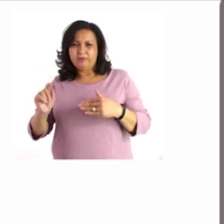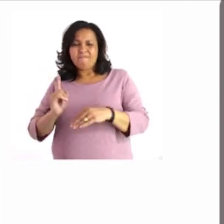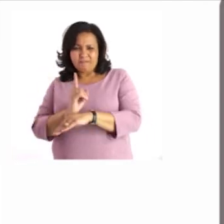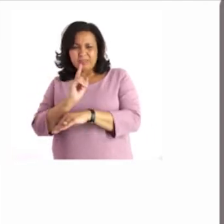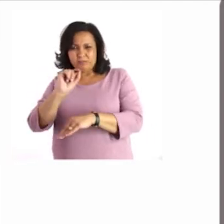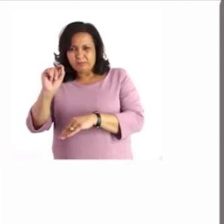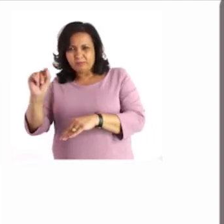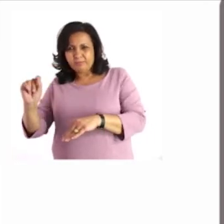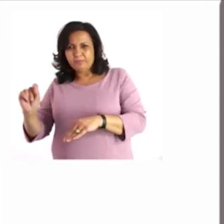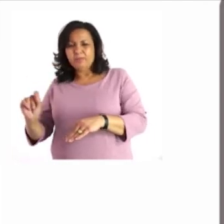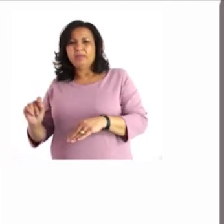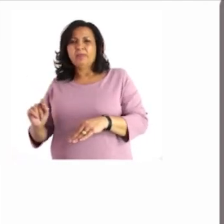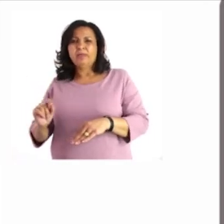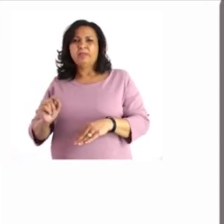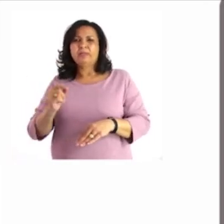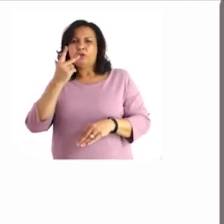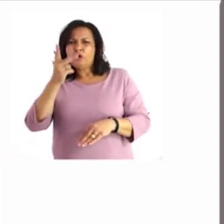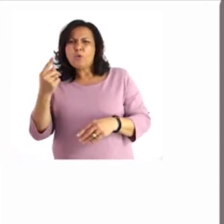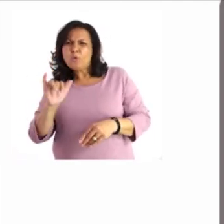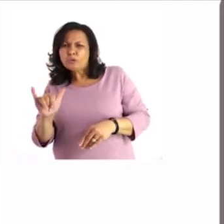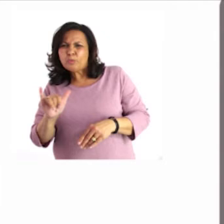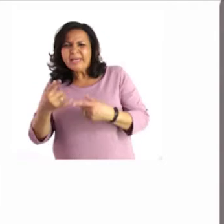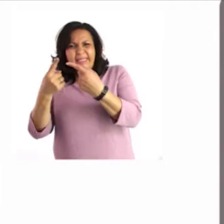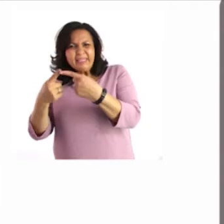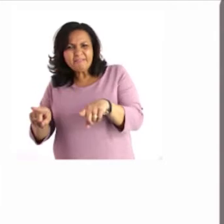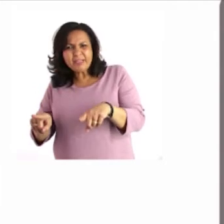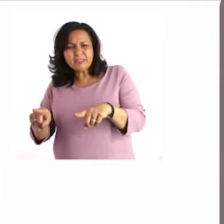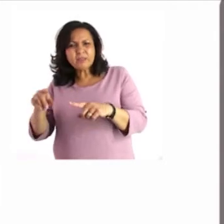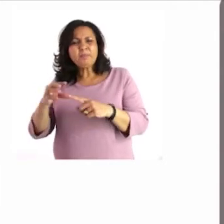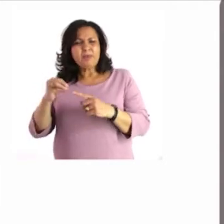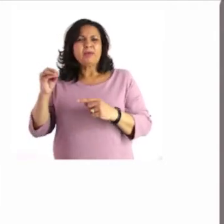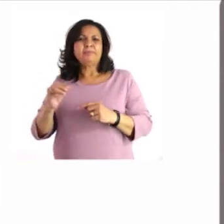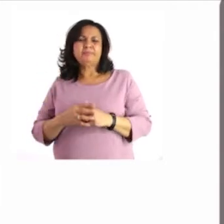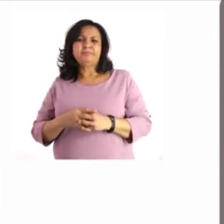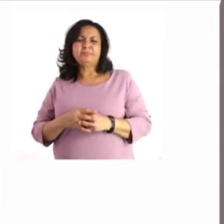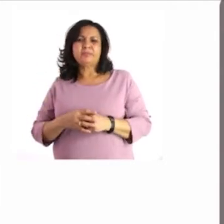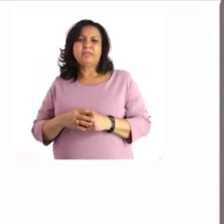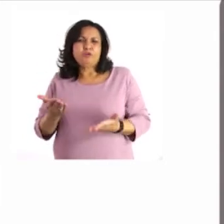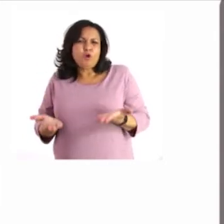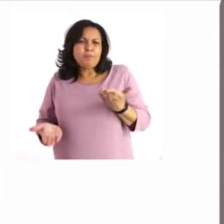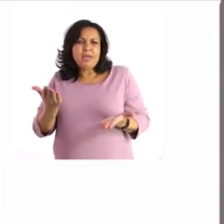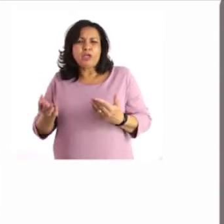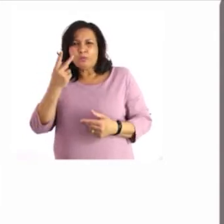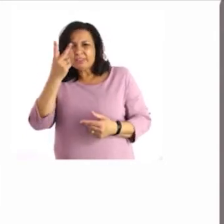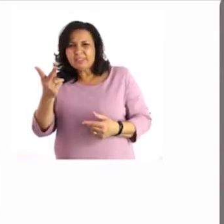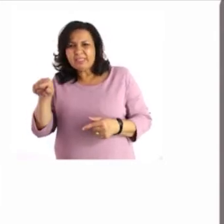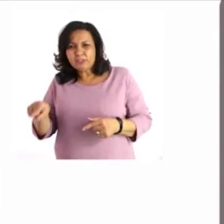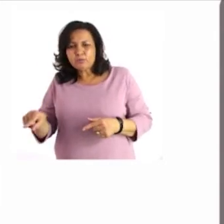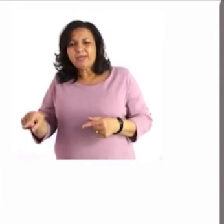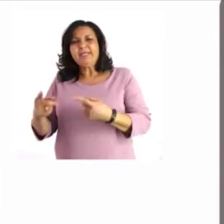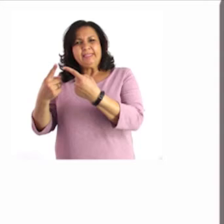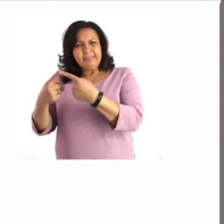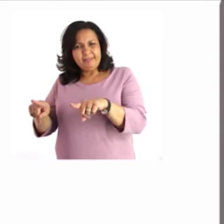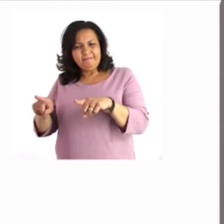before you can find the one that looks different. If you compare, you'll see that one of the pictures in each